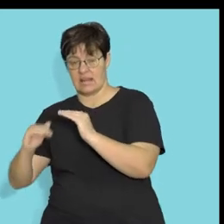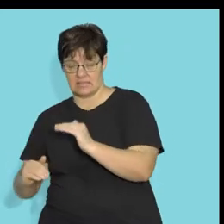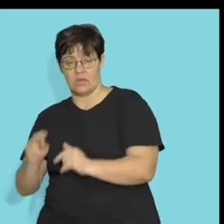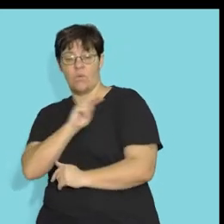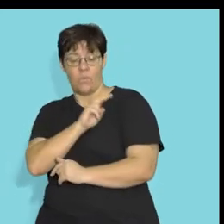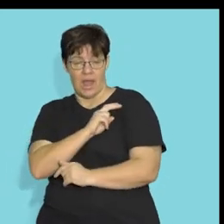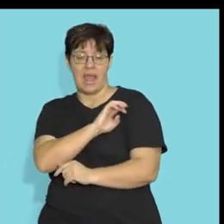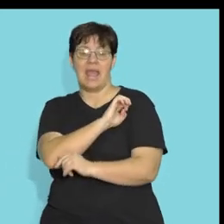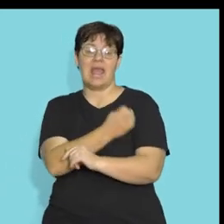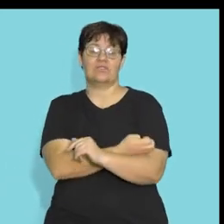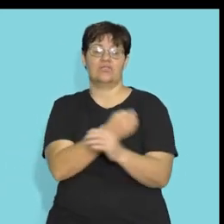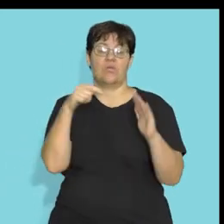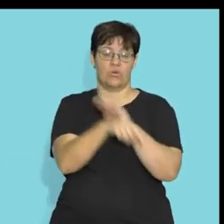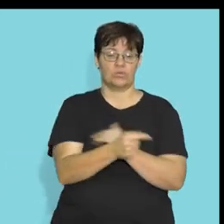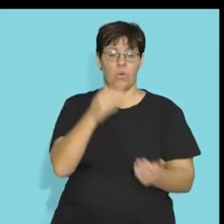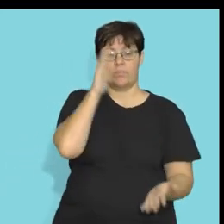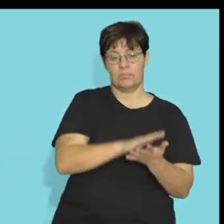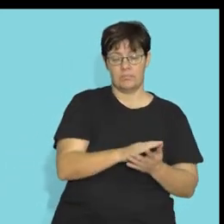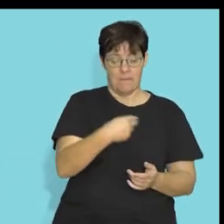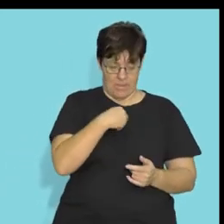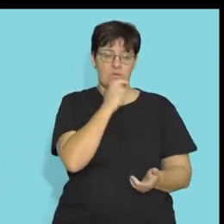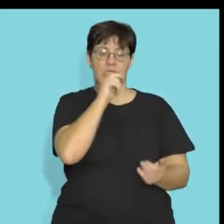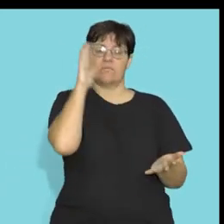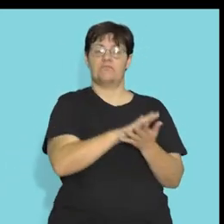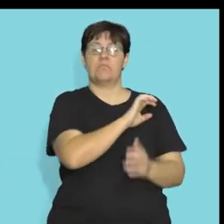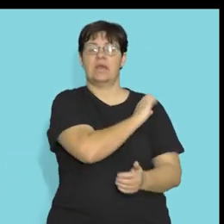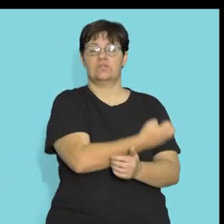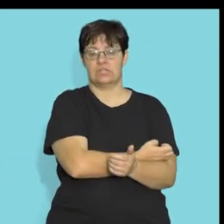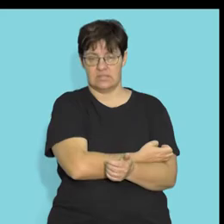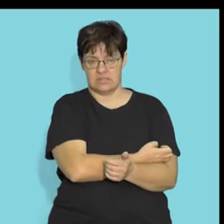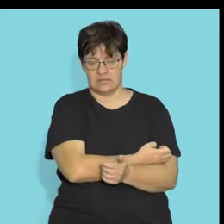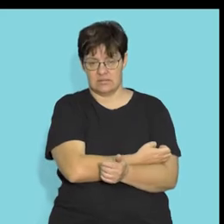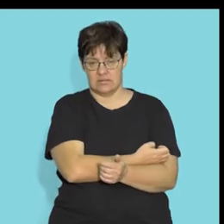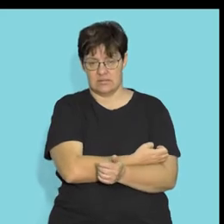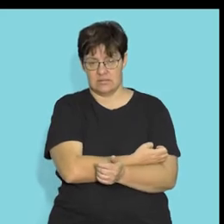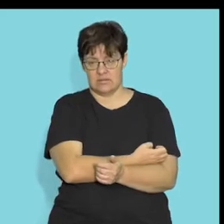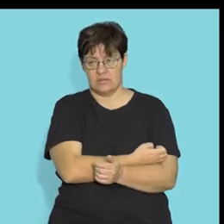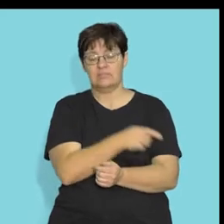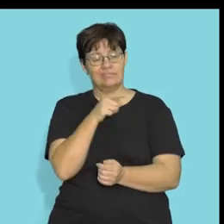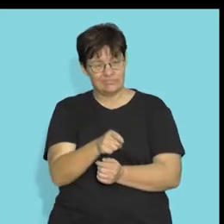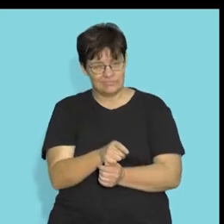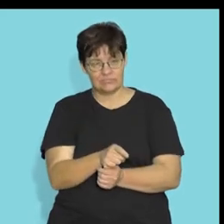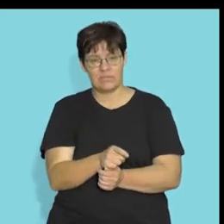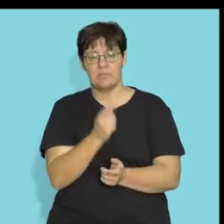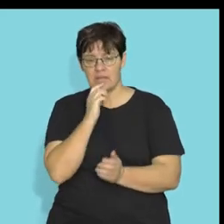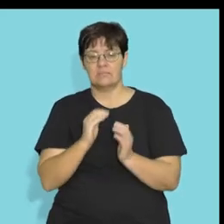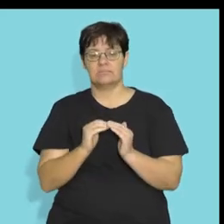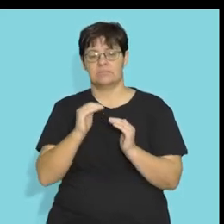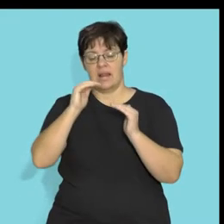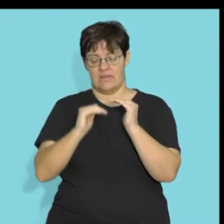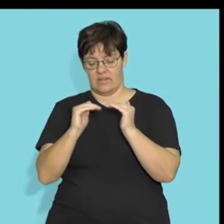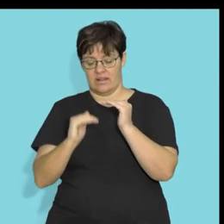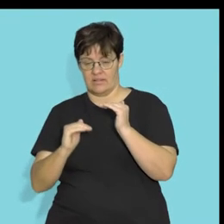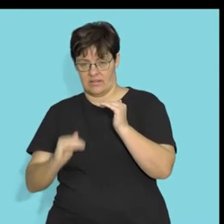because energy is lost or used up by each organism. And we know that that energy is obviously going to decrease at